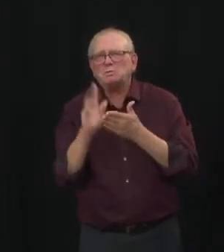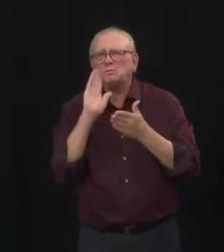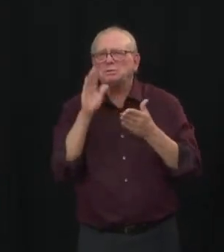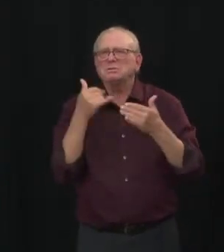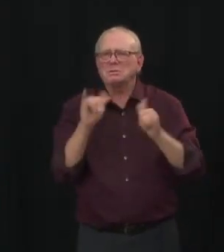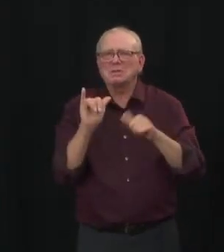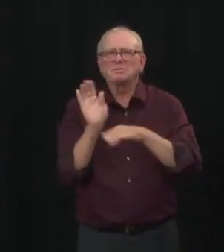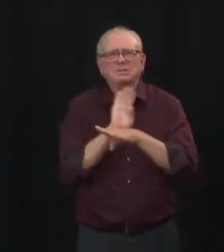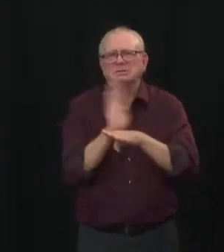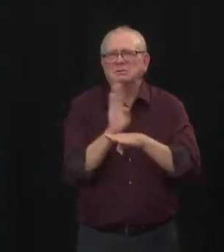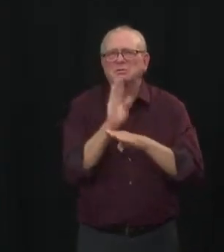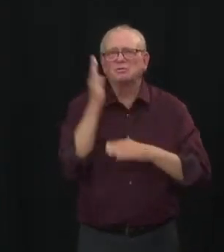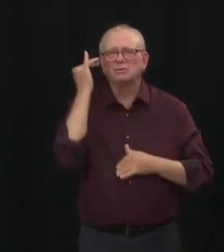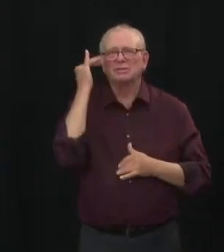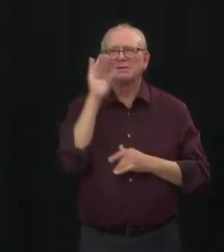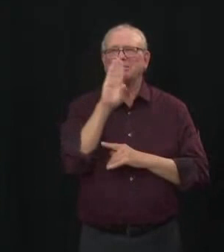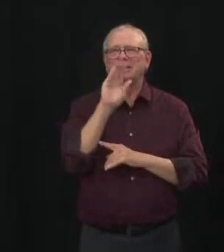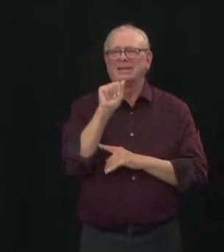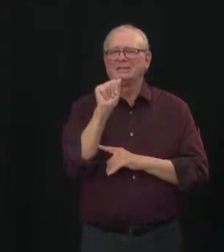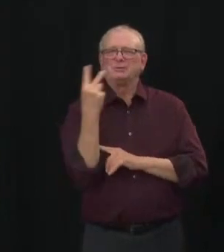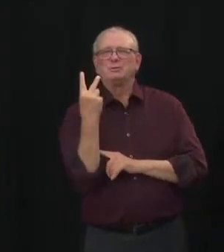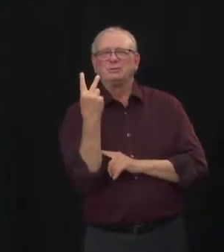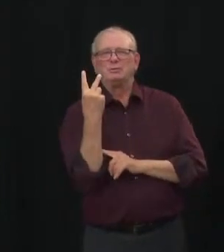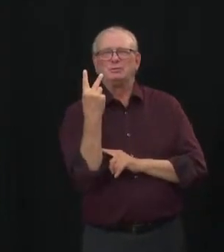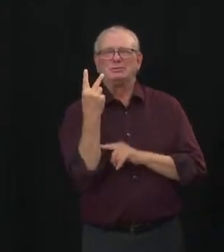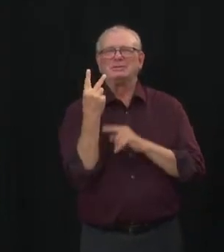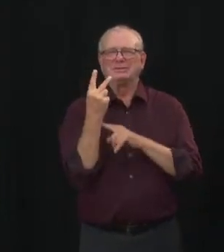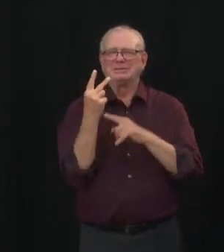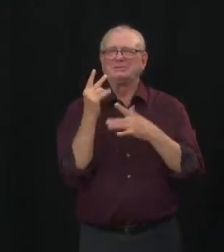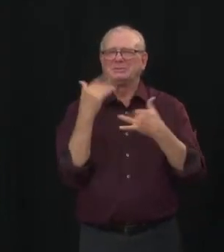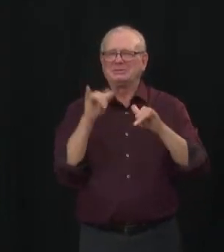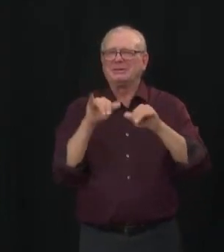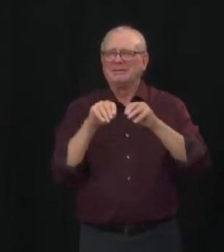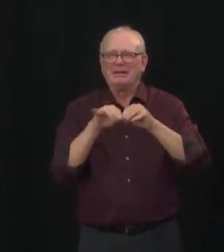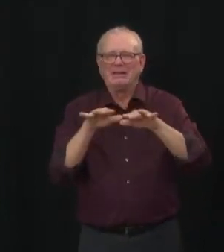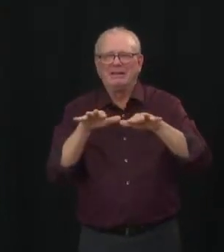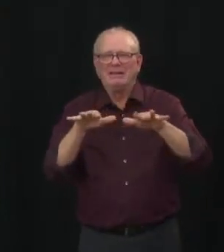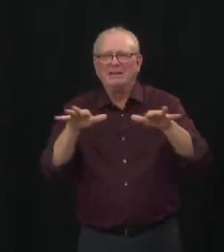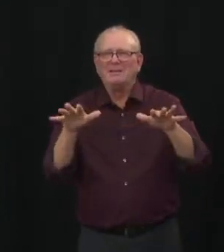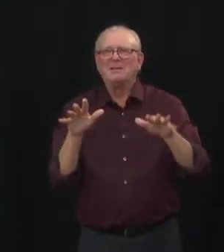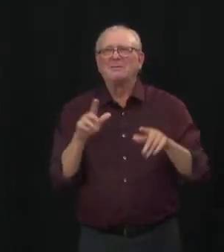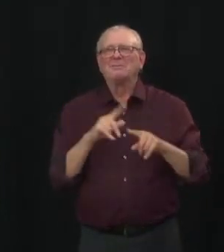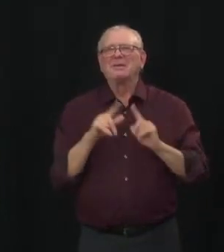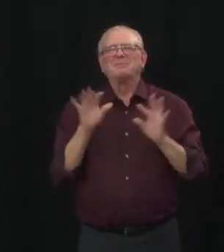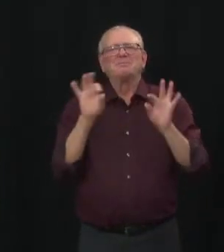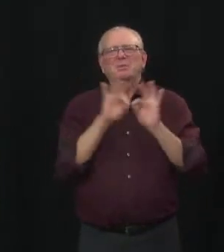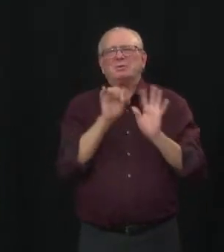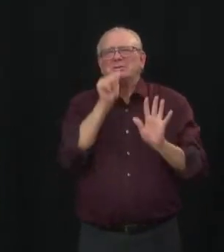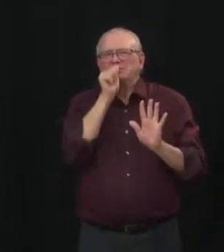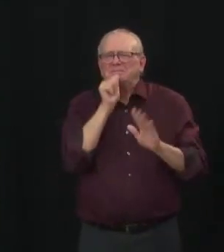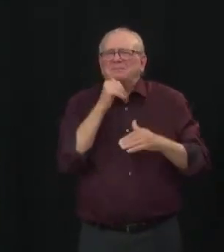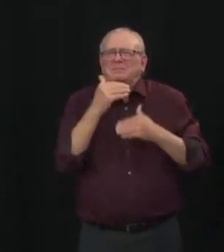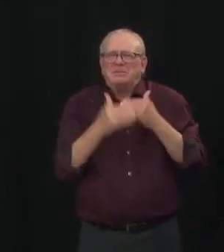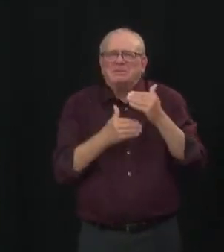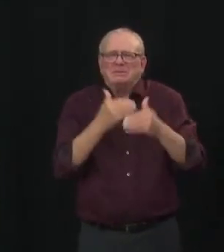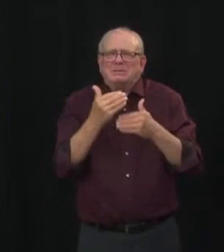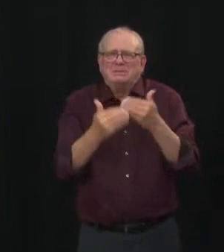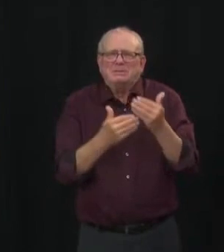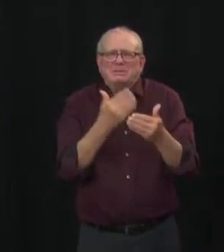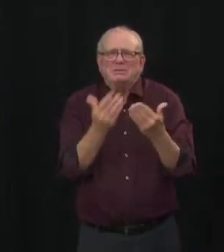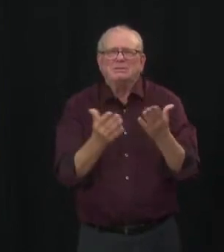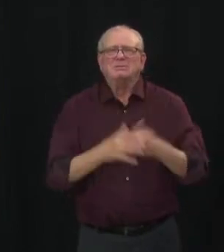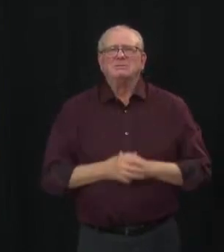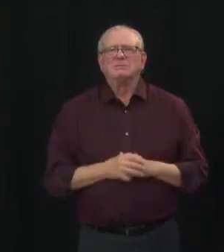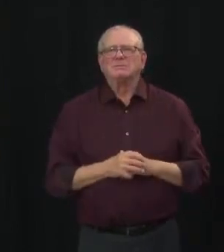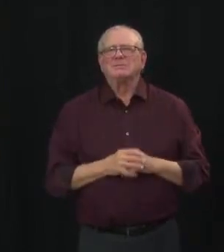earlier this year. We will get past it. And at the same time, we'll keep working to build a stronger system with better access to